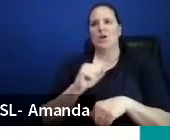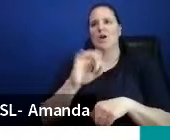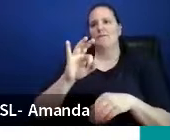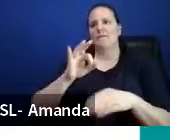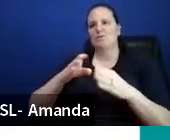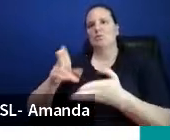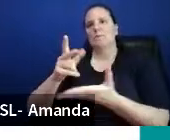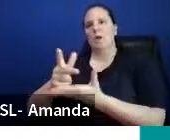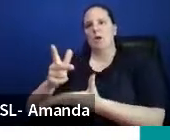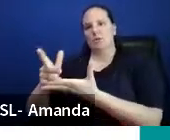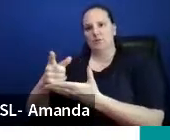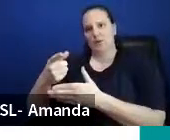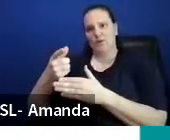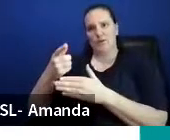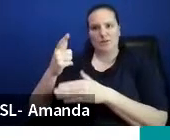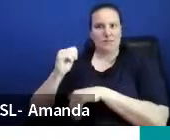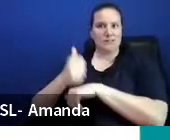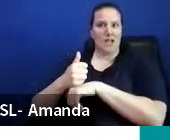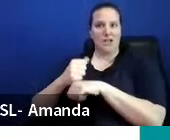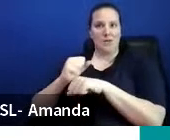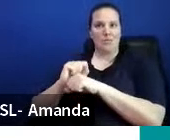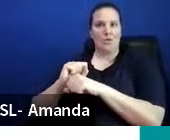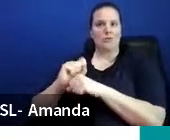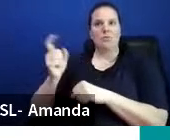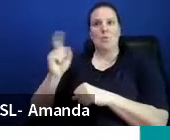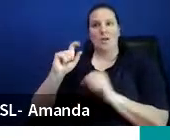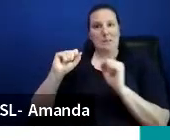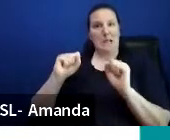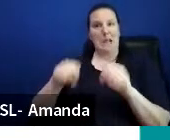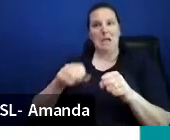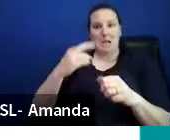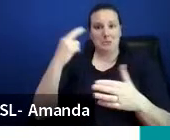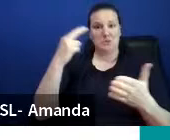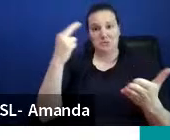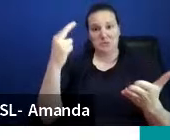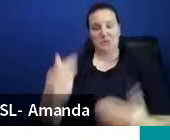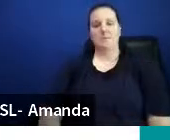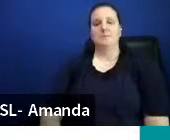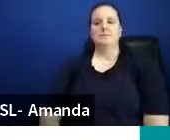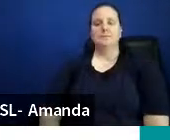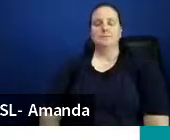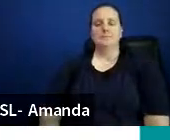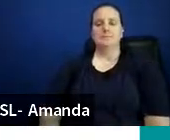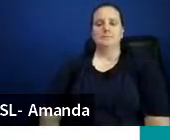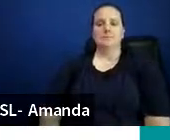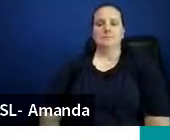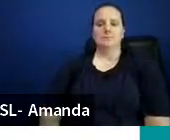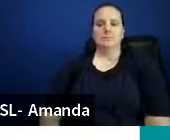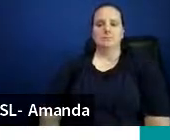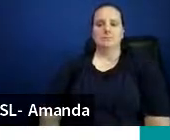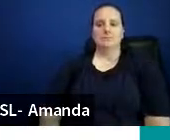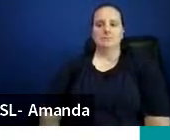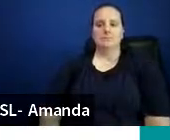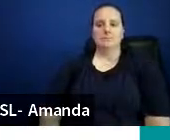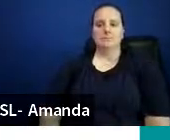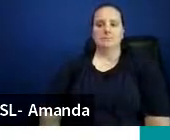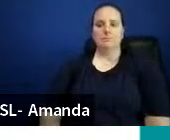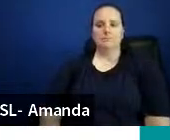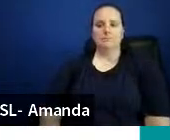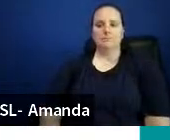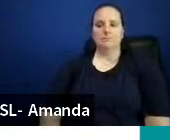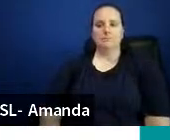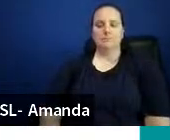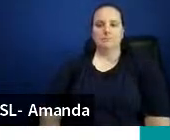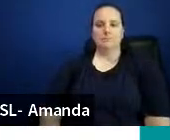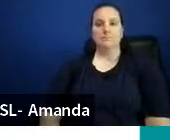parking for their site employees where feasible and reasonable. All right. And next